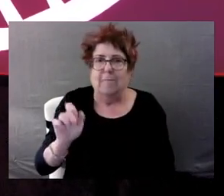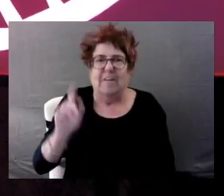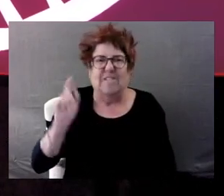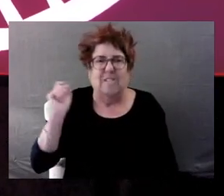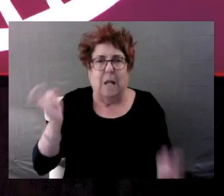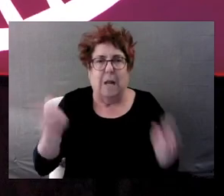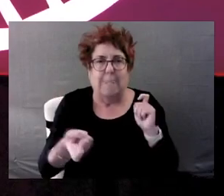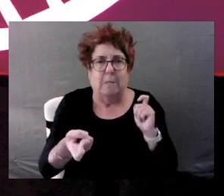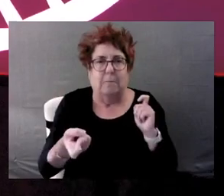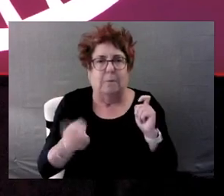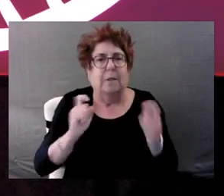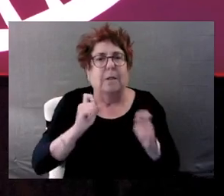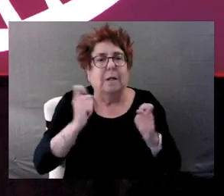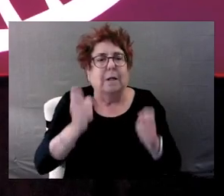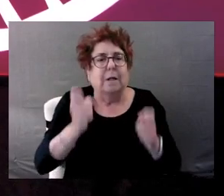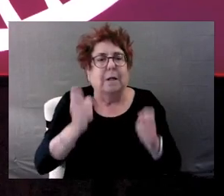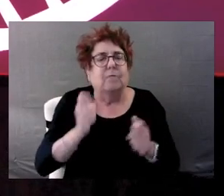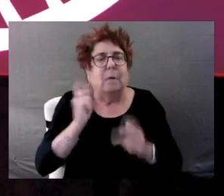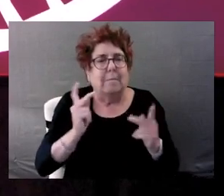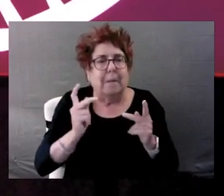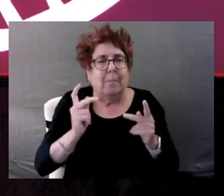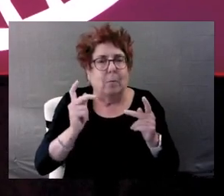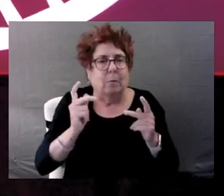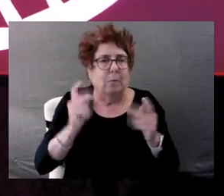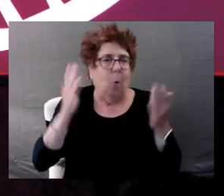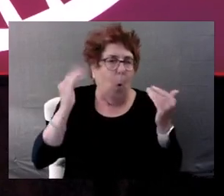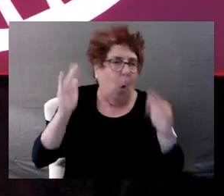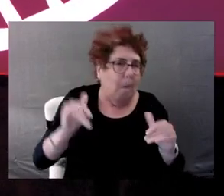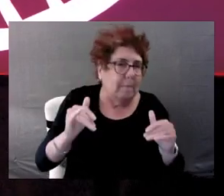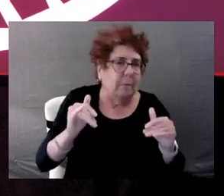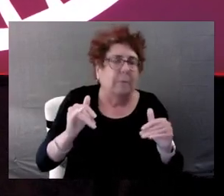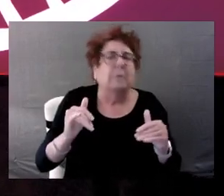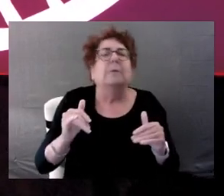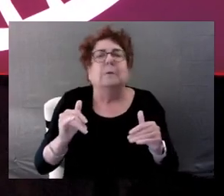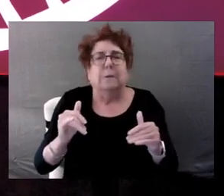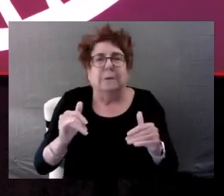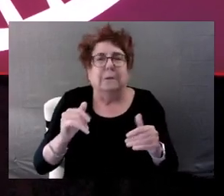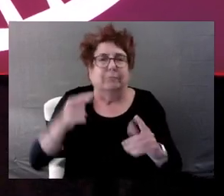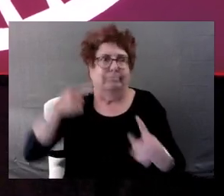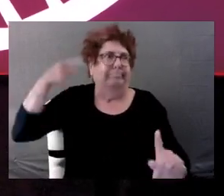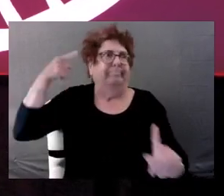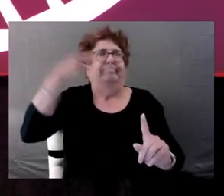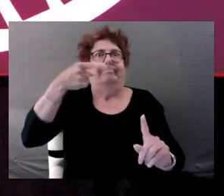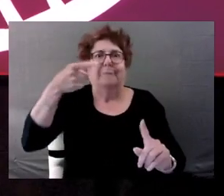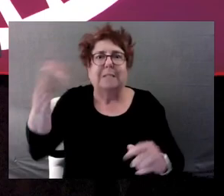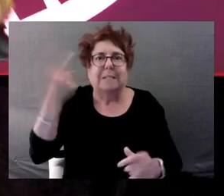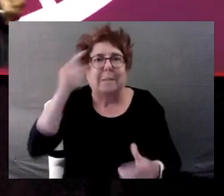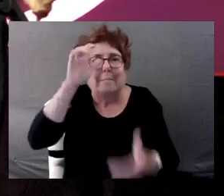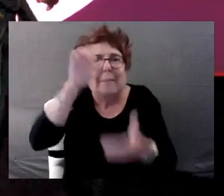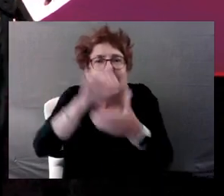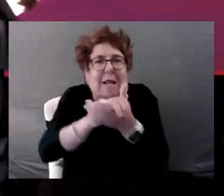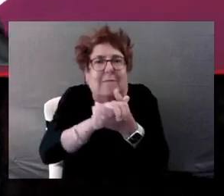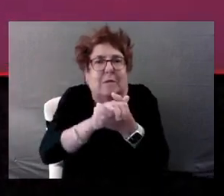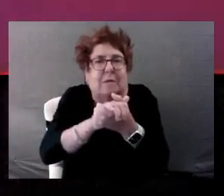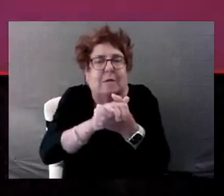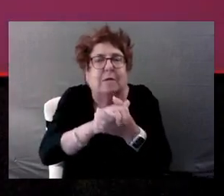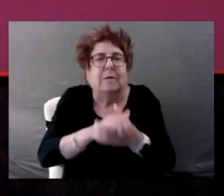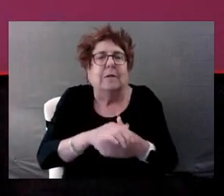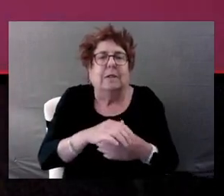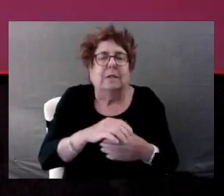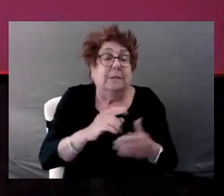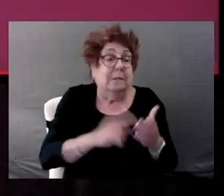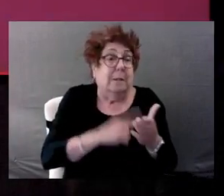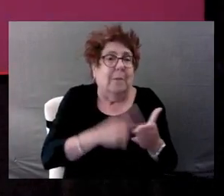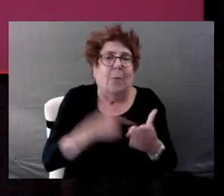North Star, something to believe in. I think part of what we get caught up in oftentimes is what currently exists and how